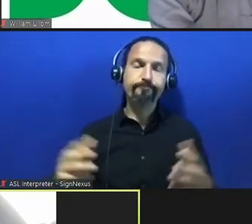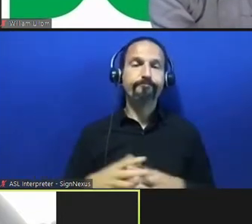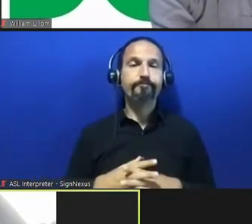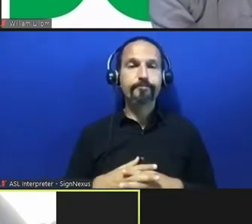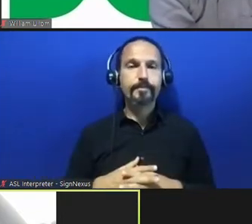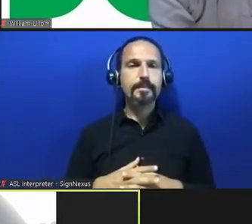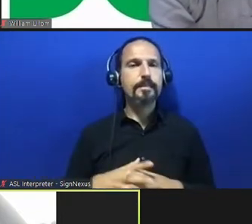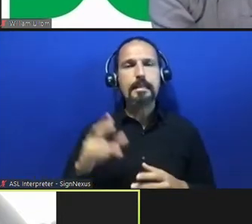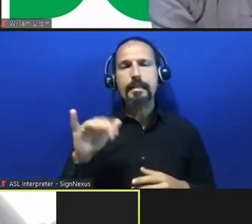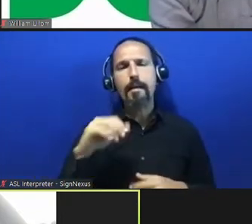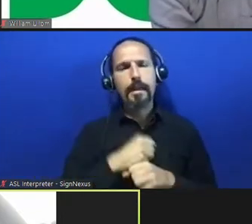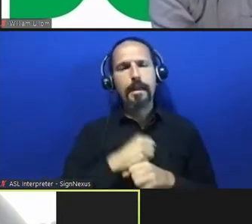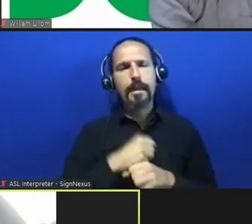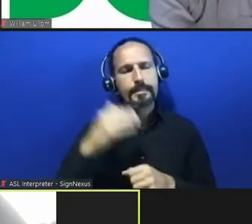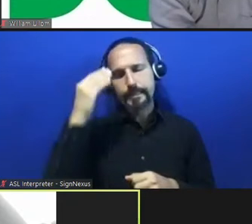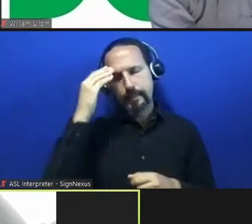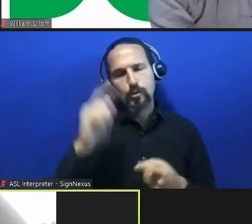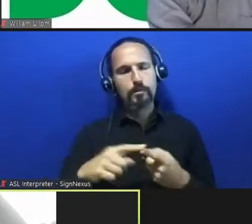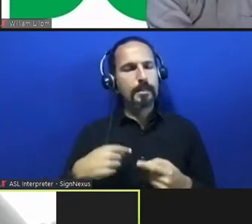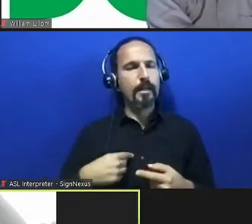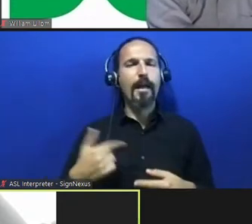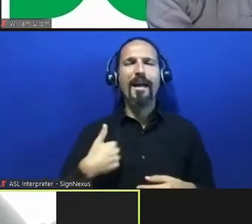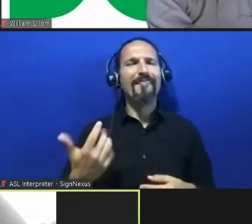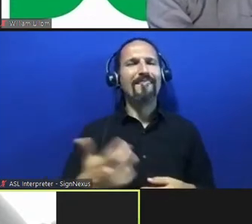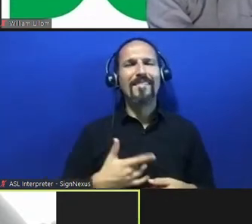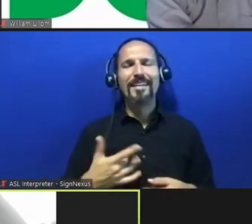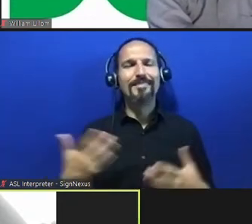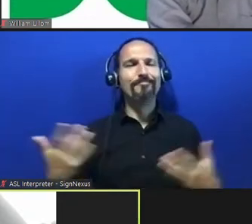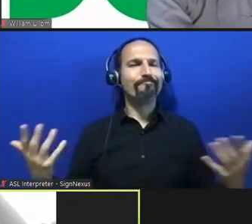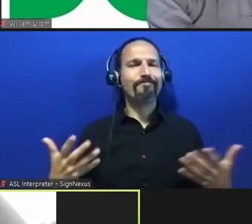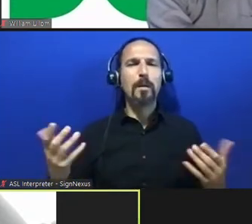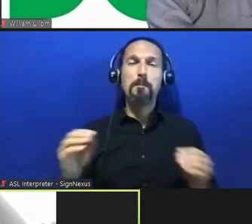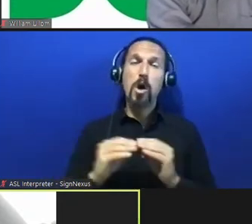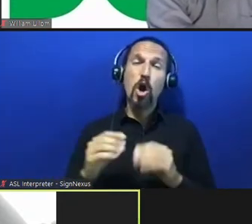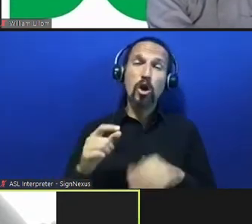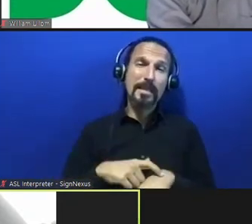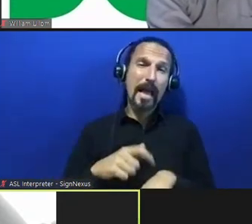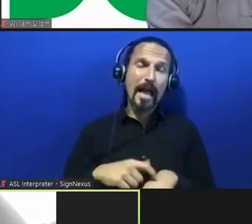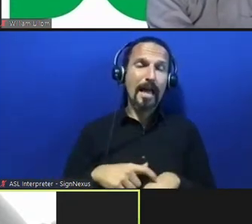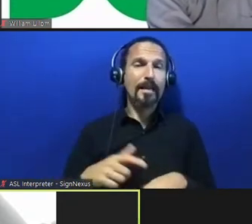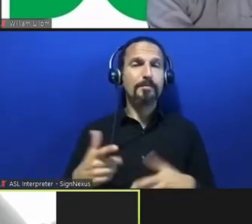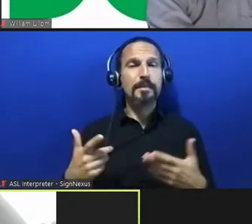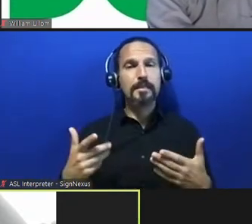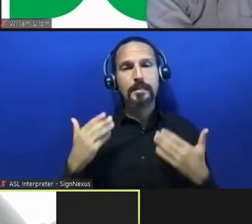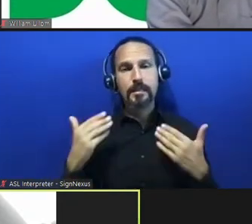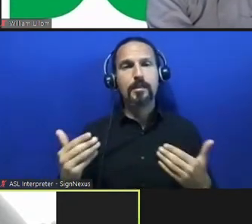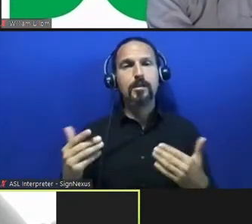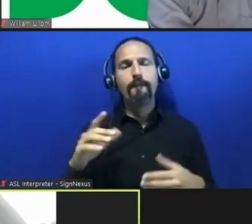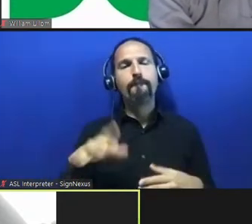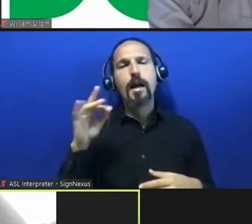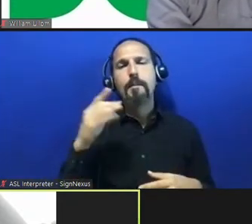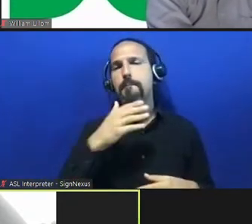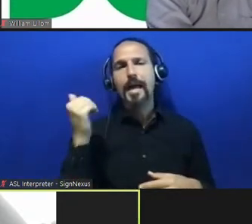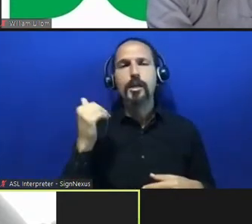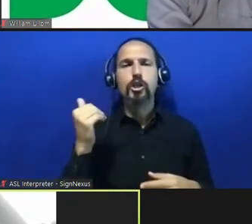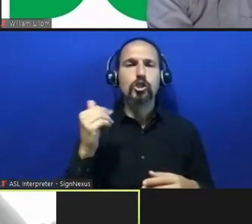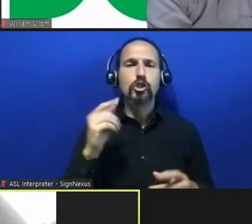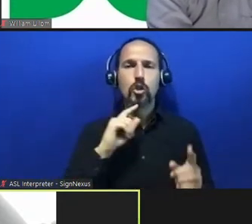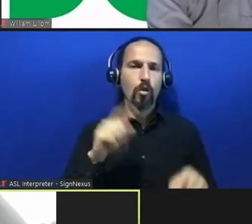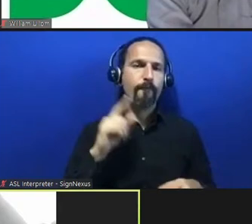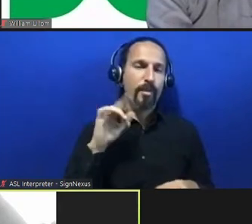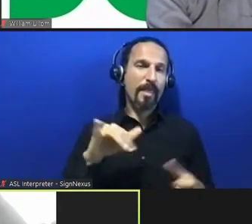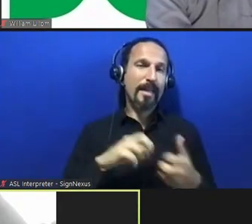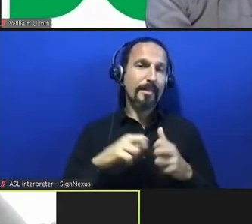it really doesn't make sense to me like uh I feel like some more time can be taken to find better solutions to the